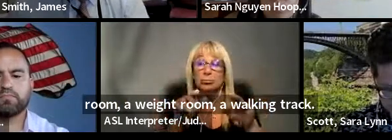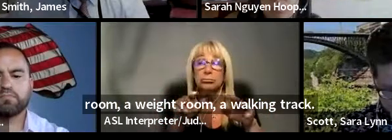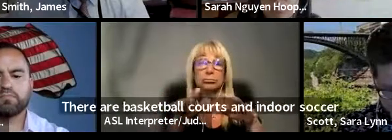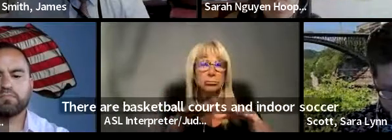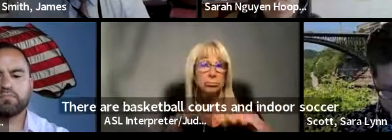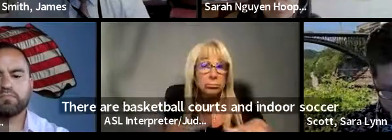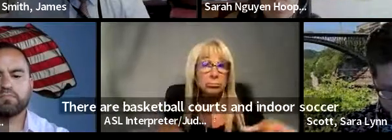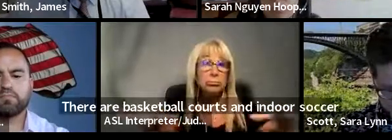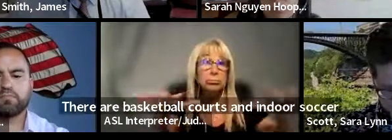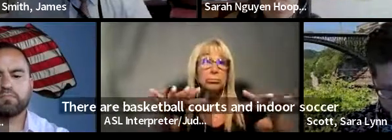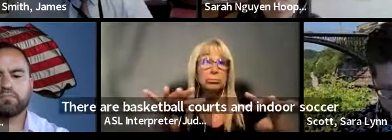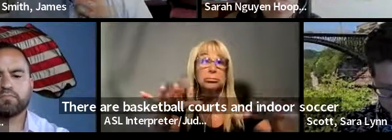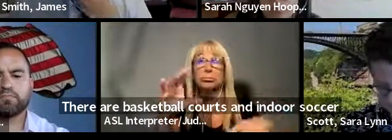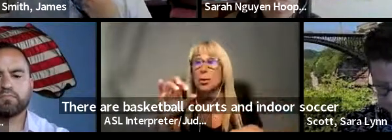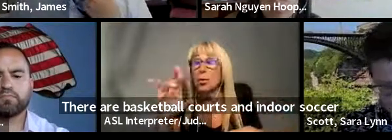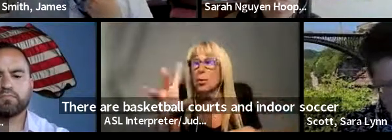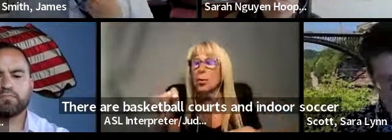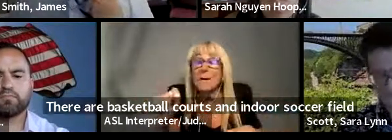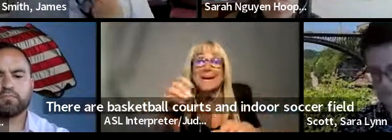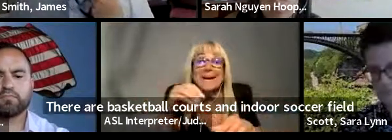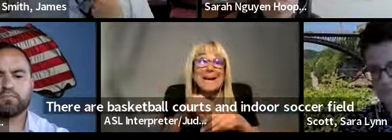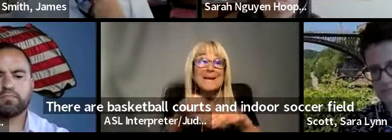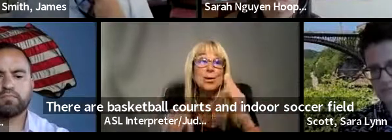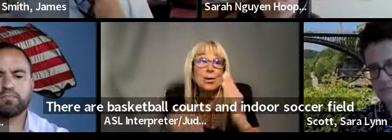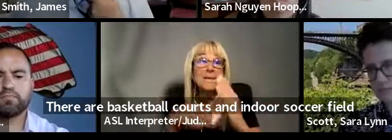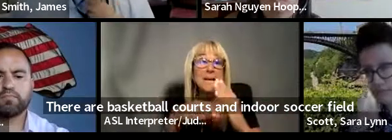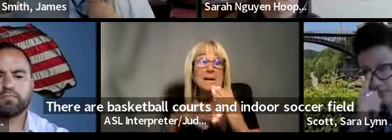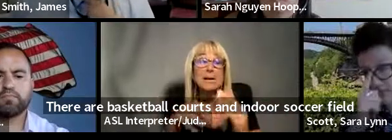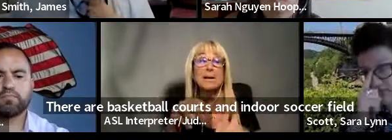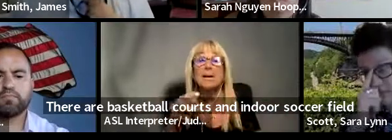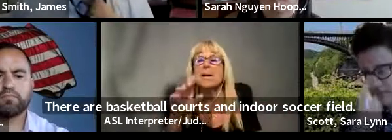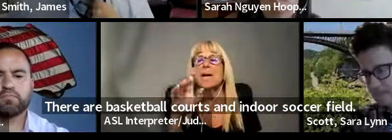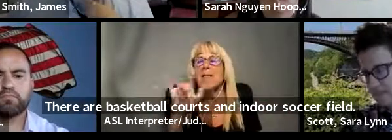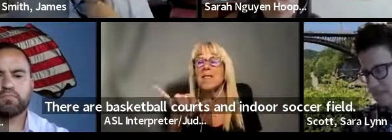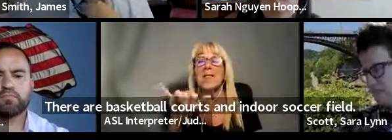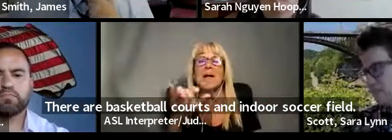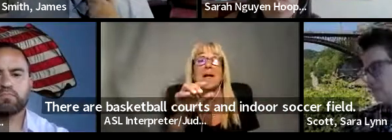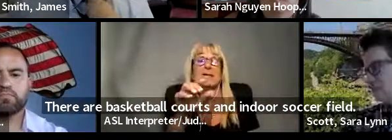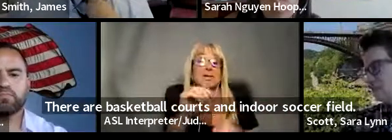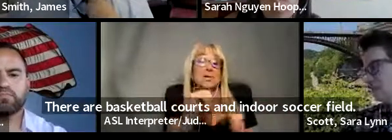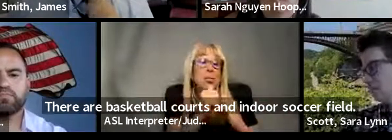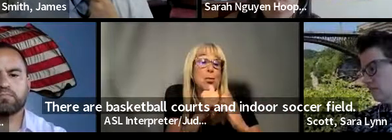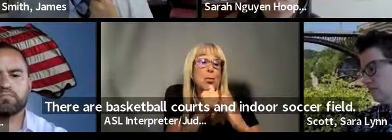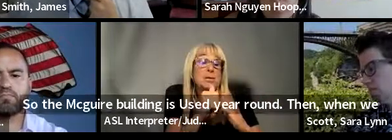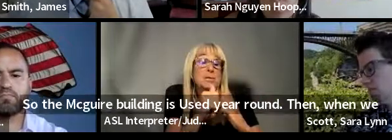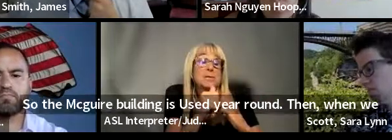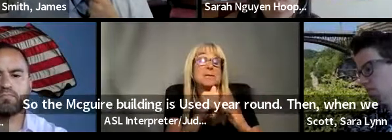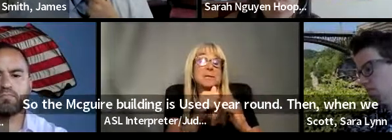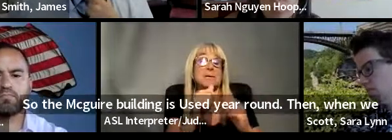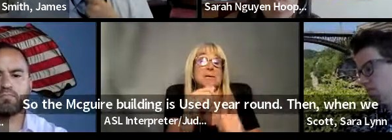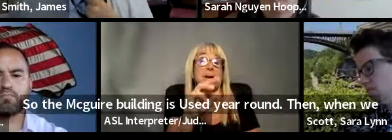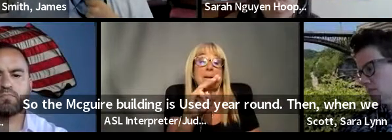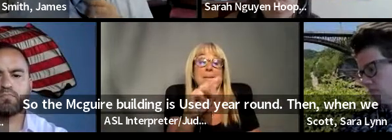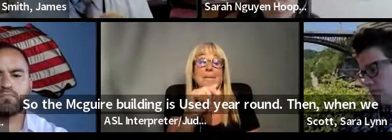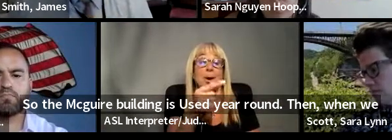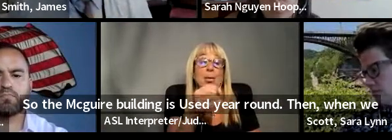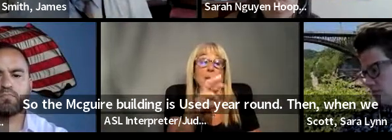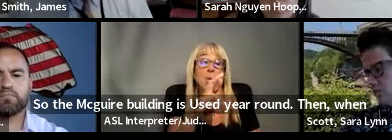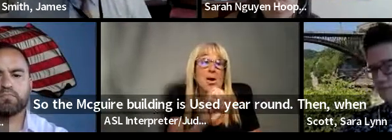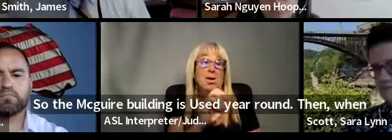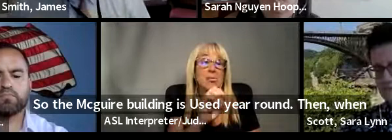field. So the McGuire building is used year round. Then when we talk about the soccer stadium, we